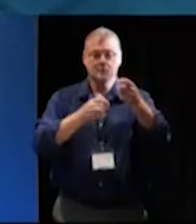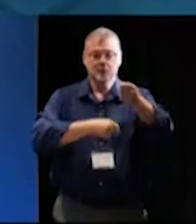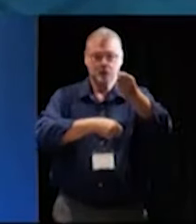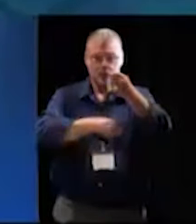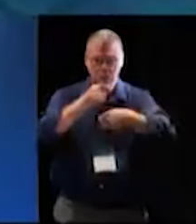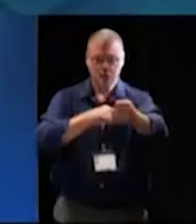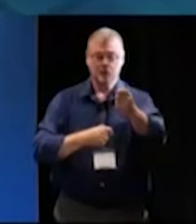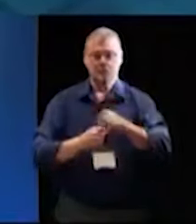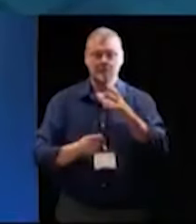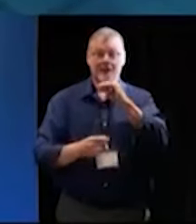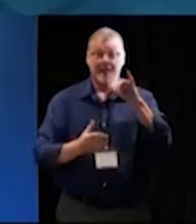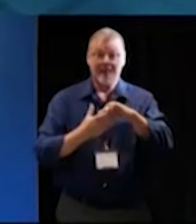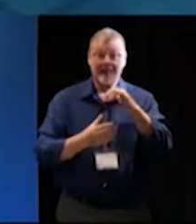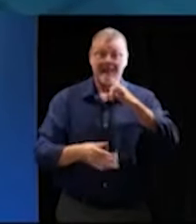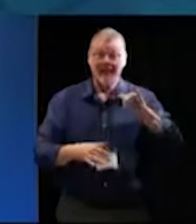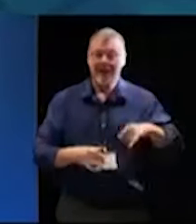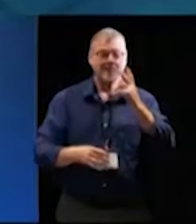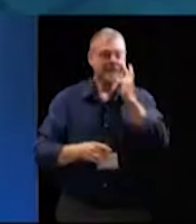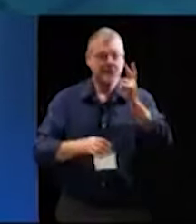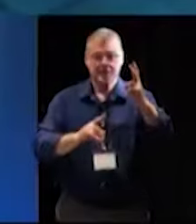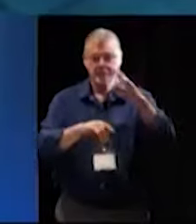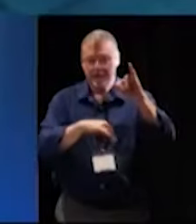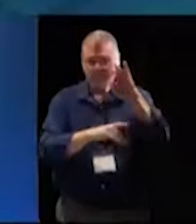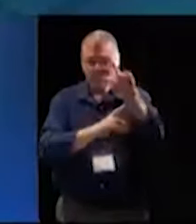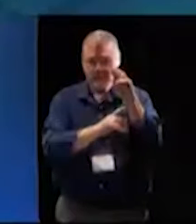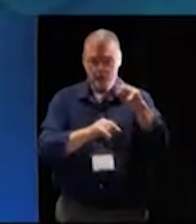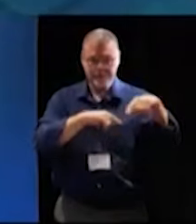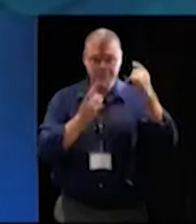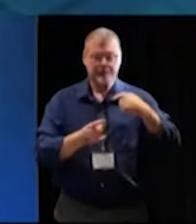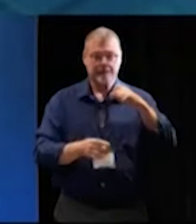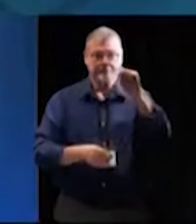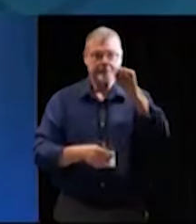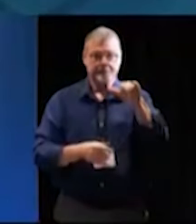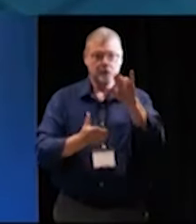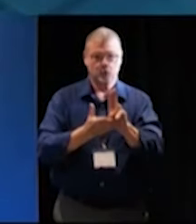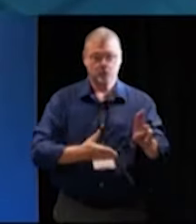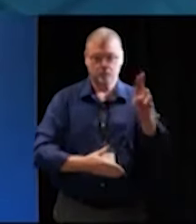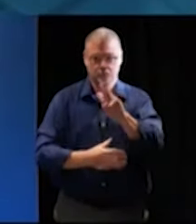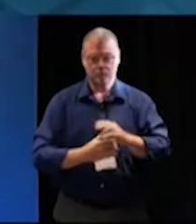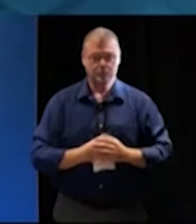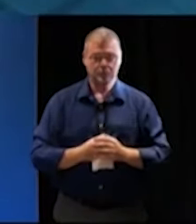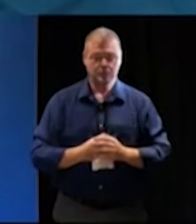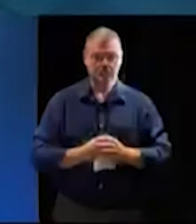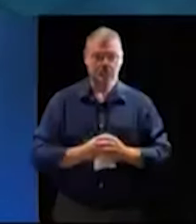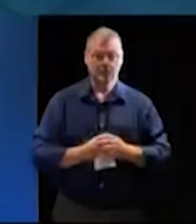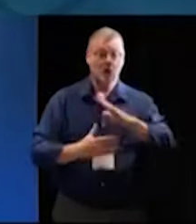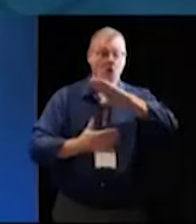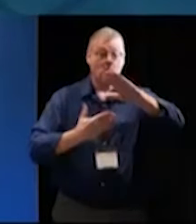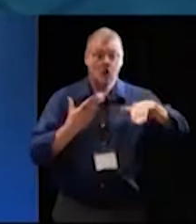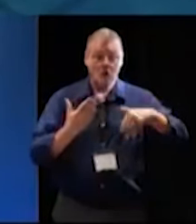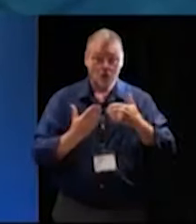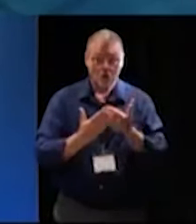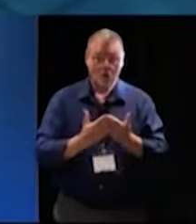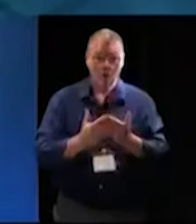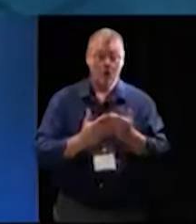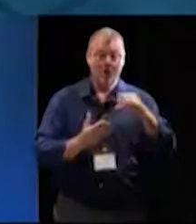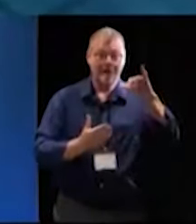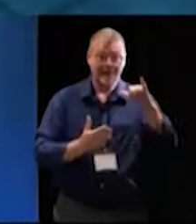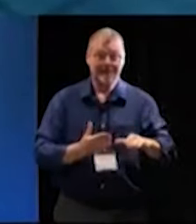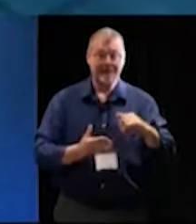escalating costs. We hadn't seen inflation like that since I was a student at Syracuse University. All these